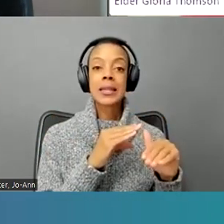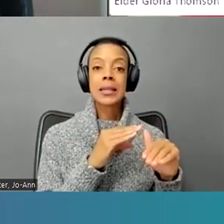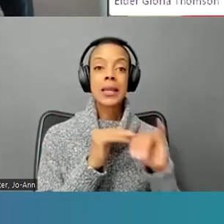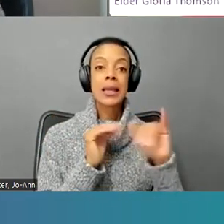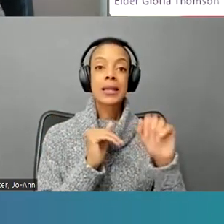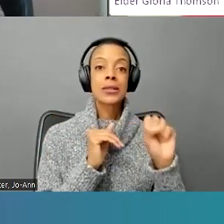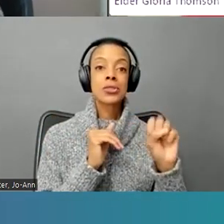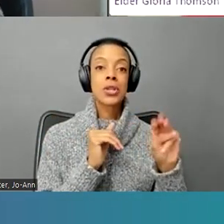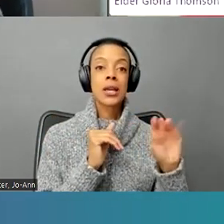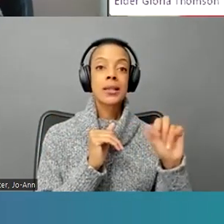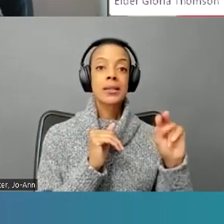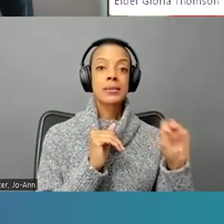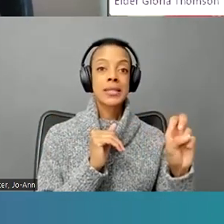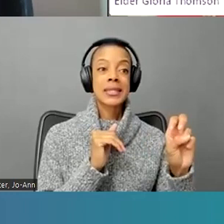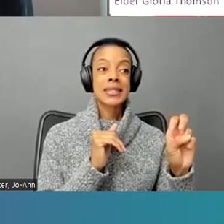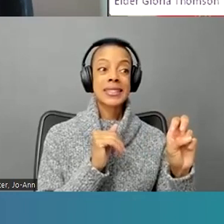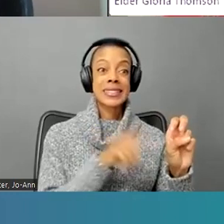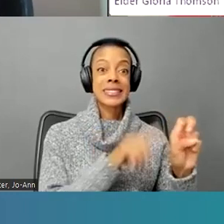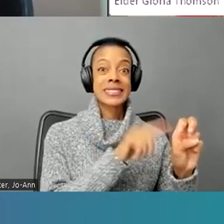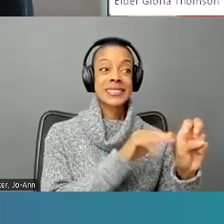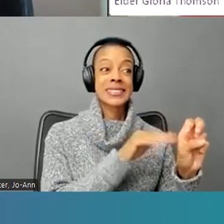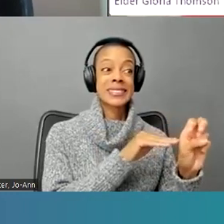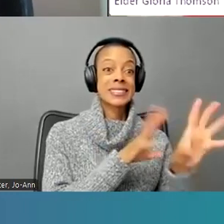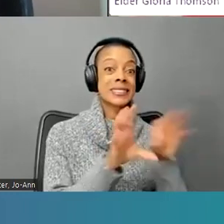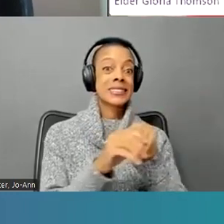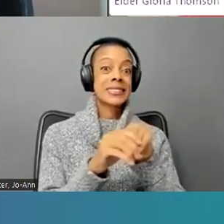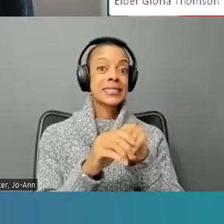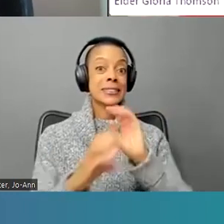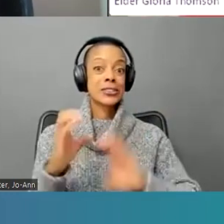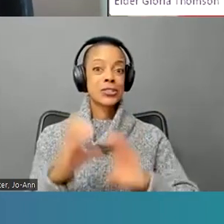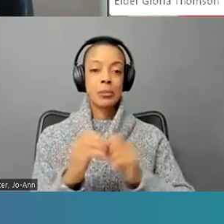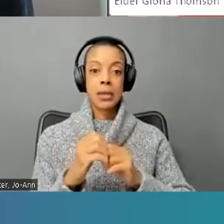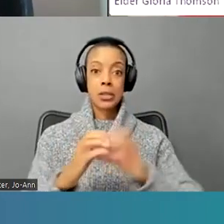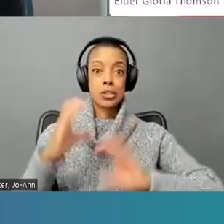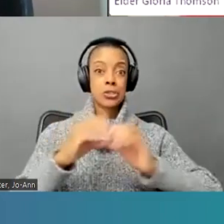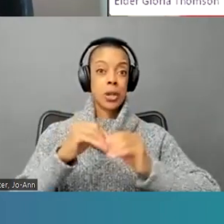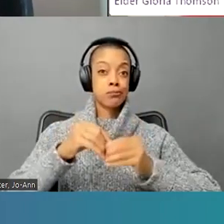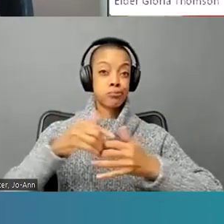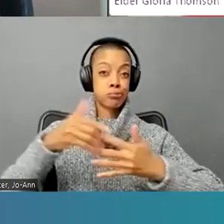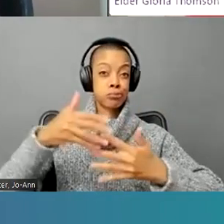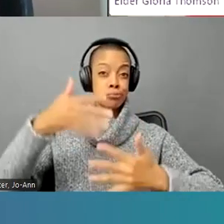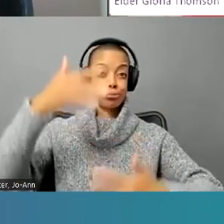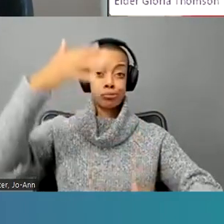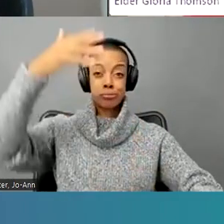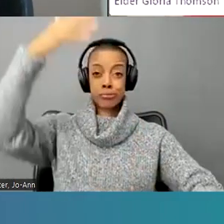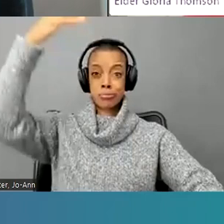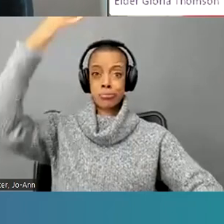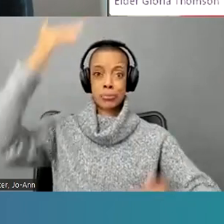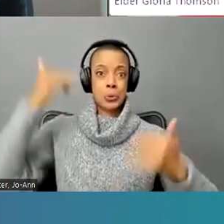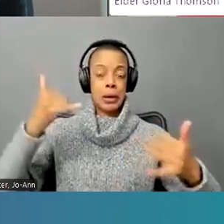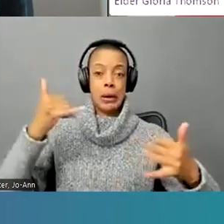Jasmine just to ask her if she could include them, but there's so much in the chat right now. I don't know if it would,